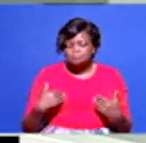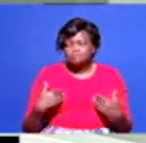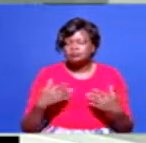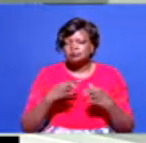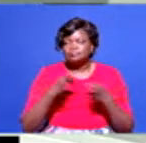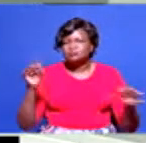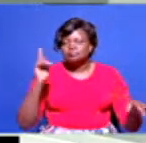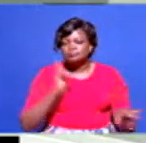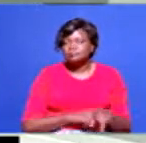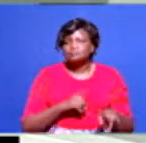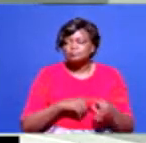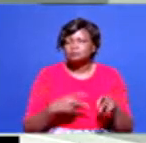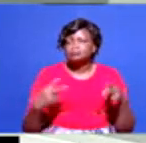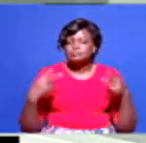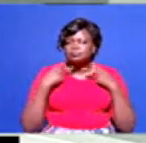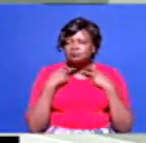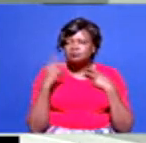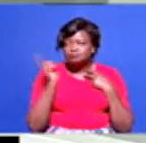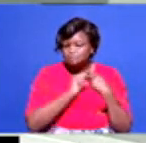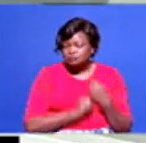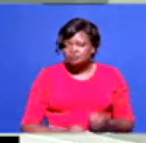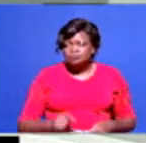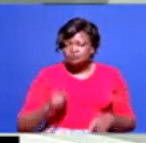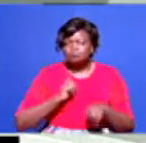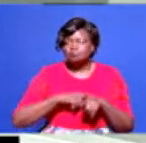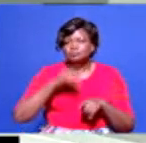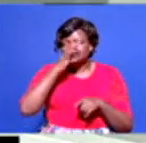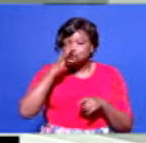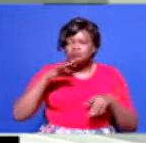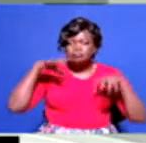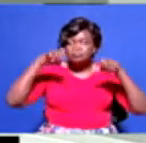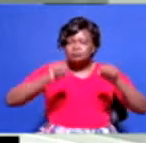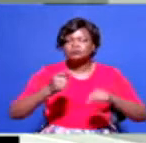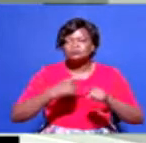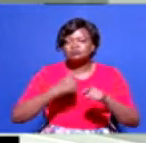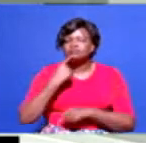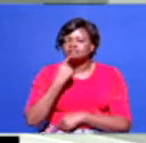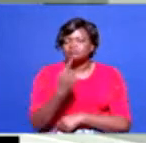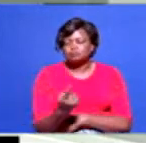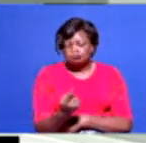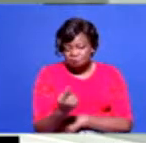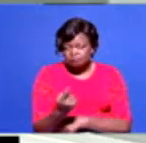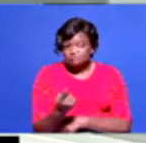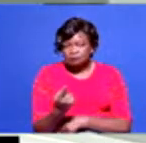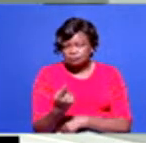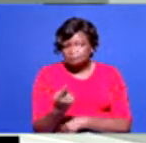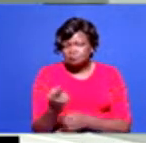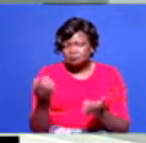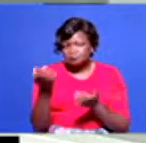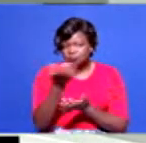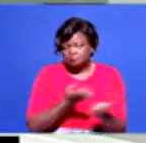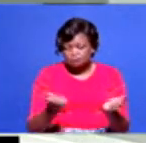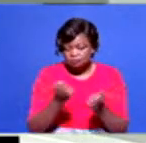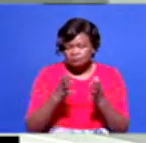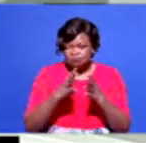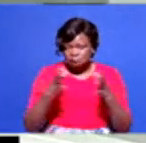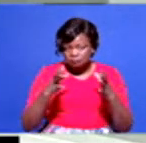stagnation. Now, when he took over from the late President Daniel Arap Moi, the economy had expanded